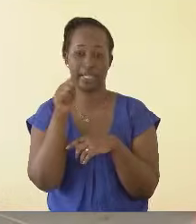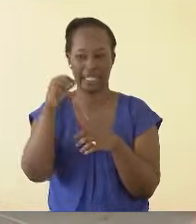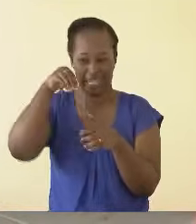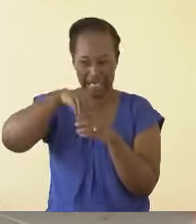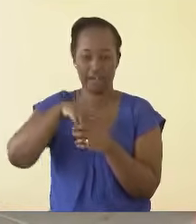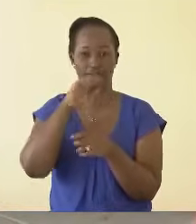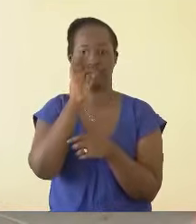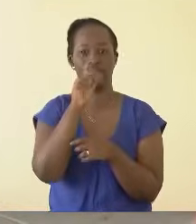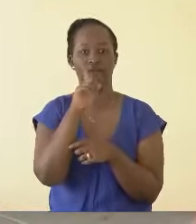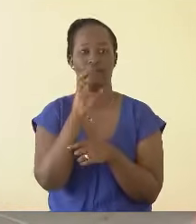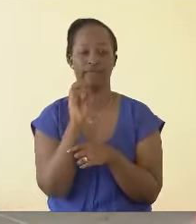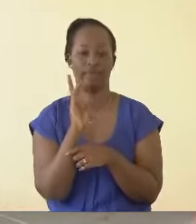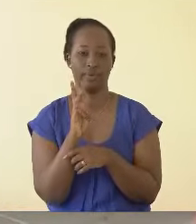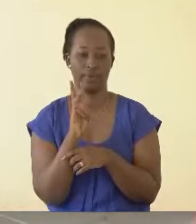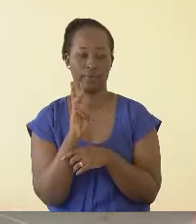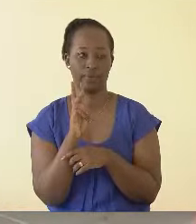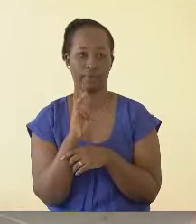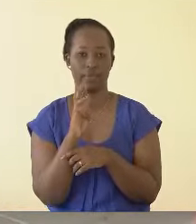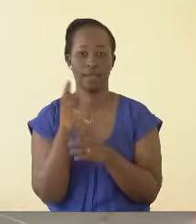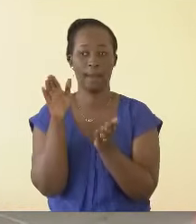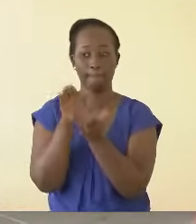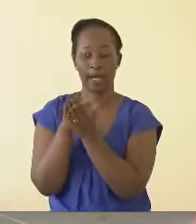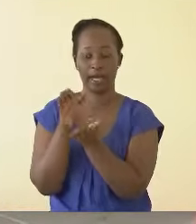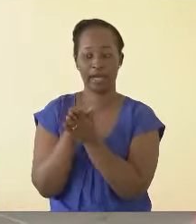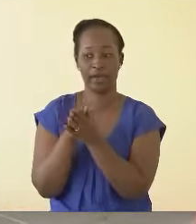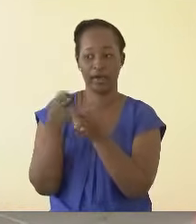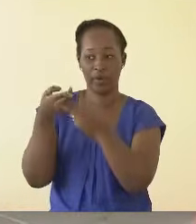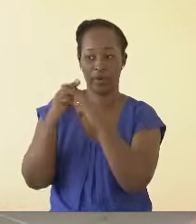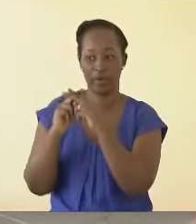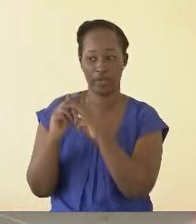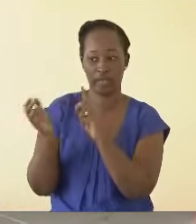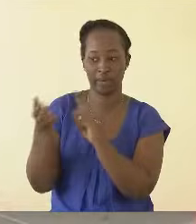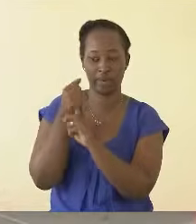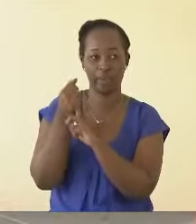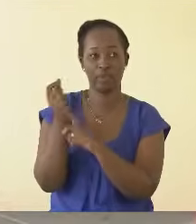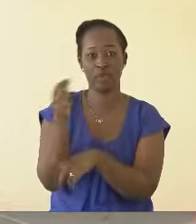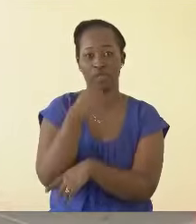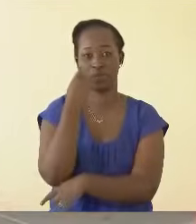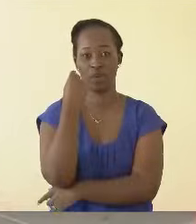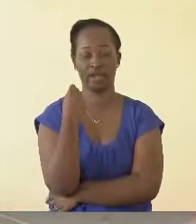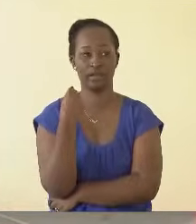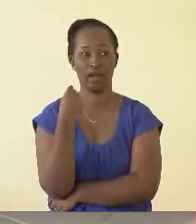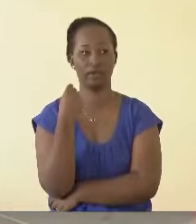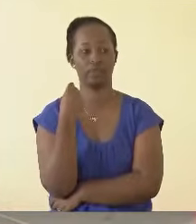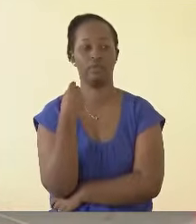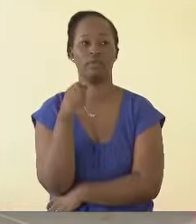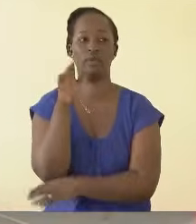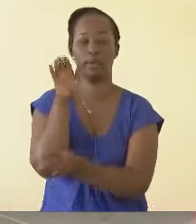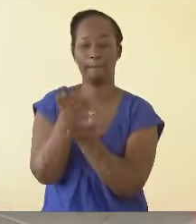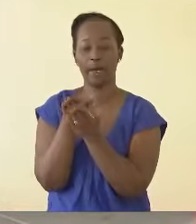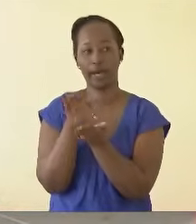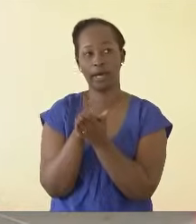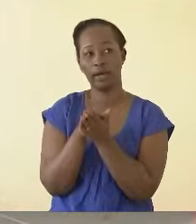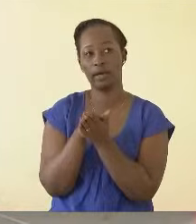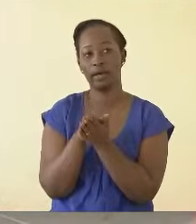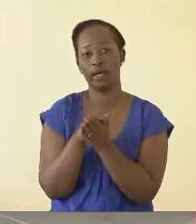in liability is an inflow. So here, a bank loan was acquired in May. So we have the bank loan. This is a